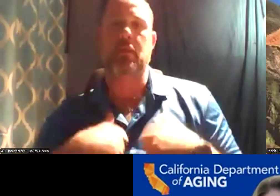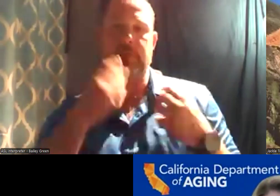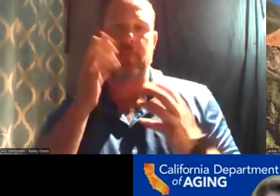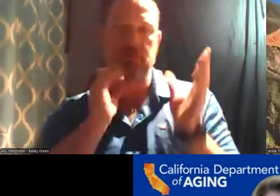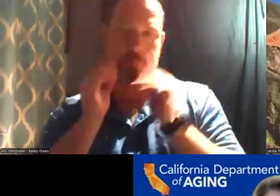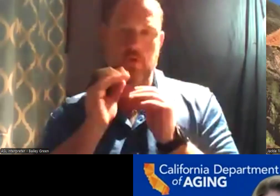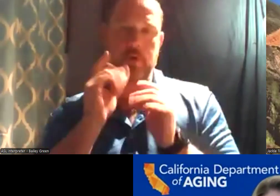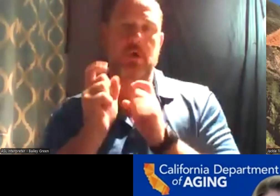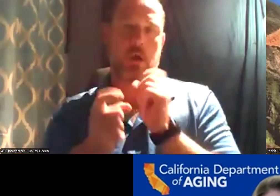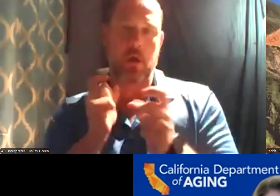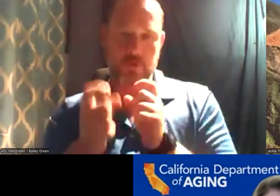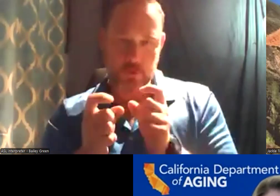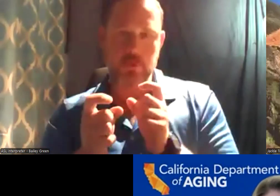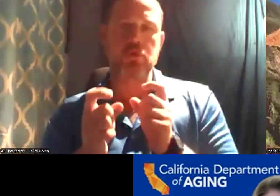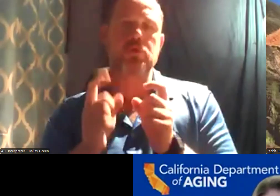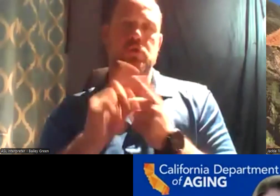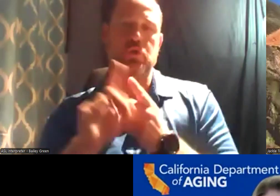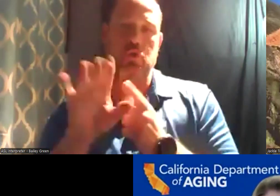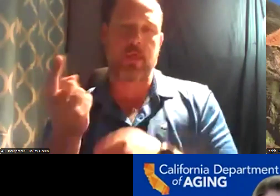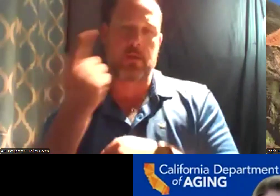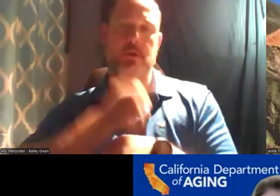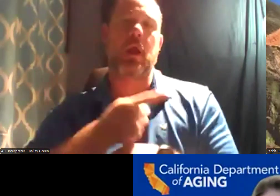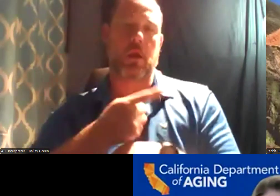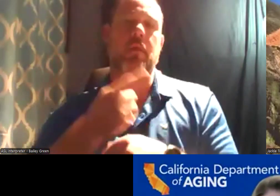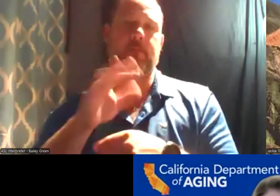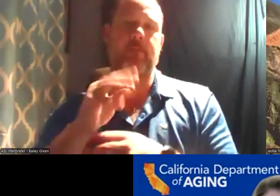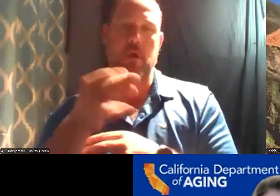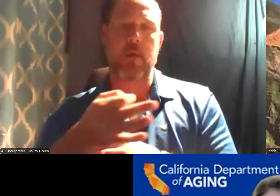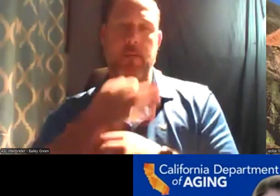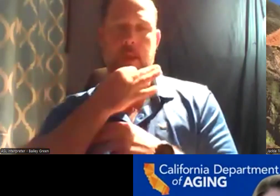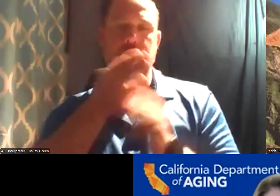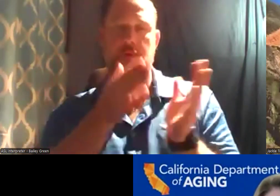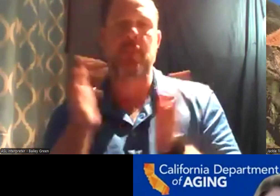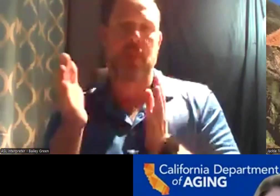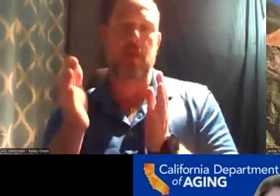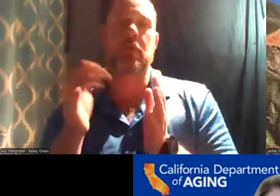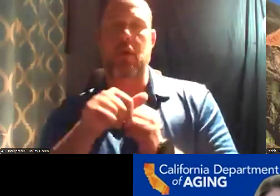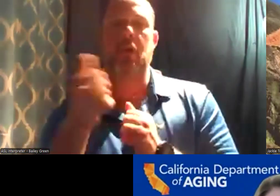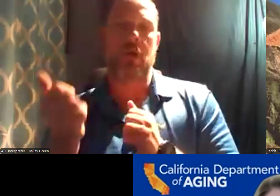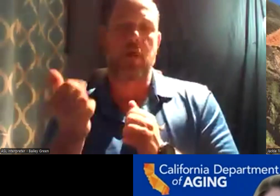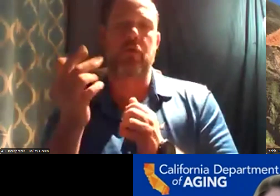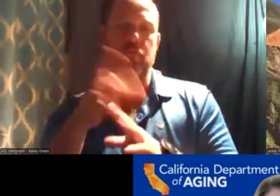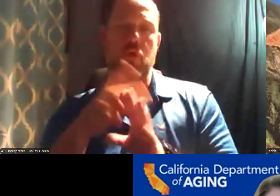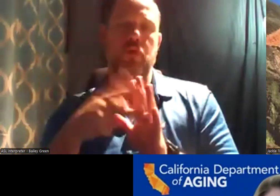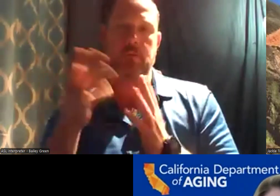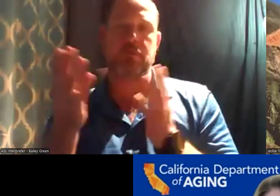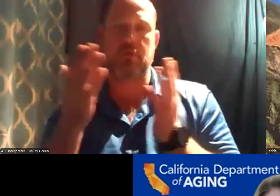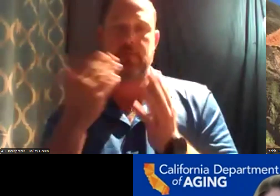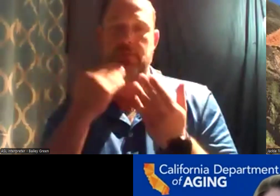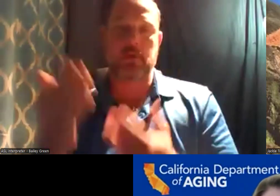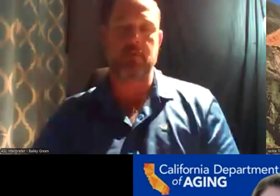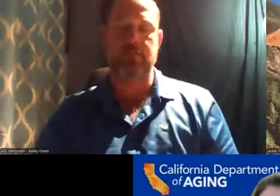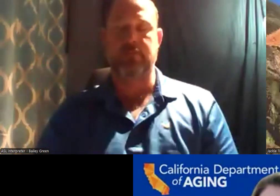and contributions to the day and further the master plan for aging and other programs and services. So thank you,